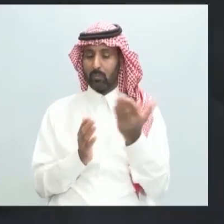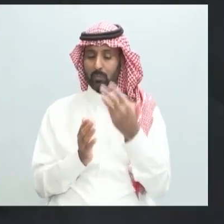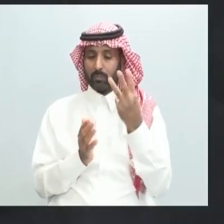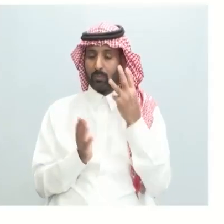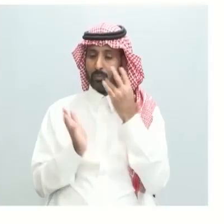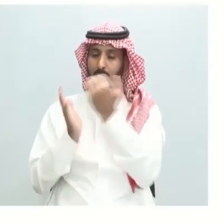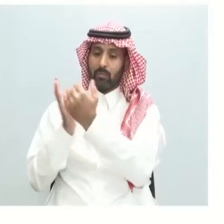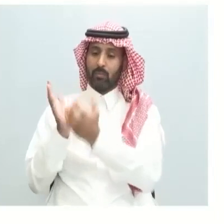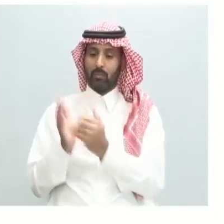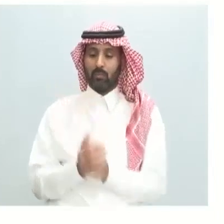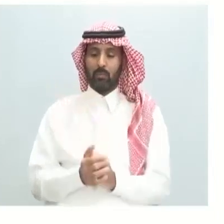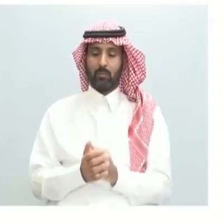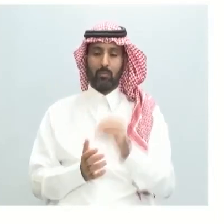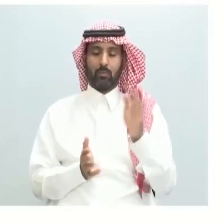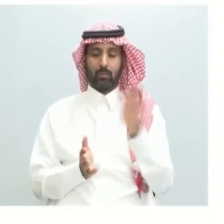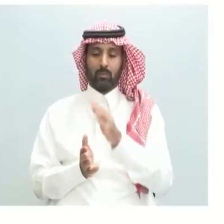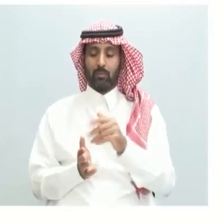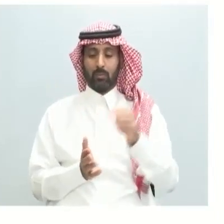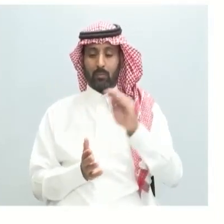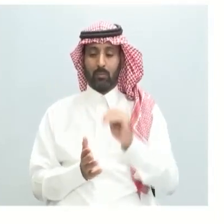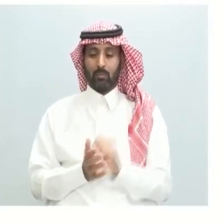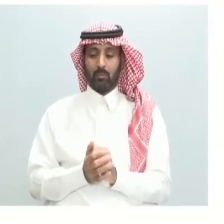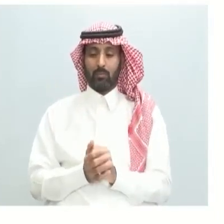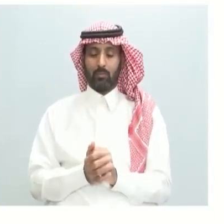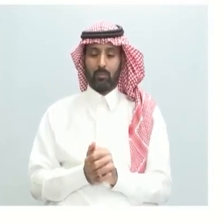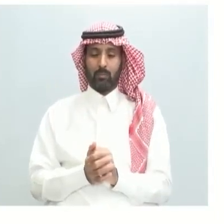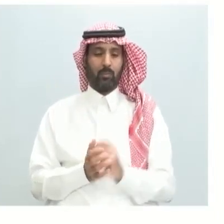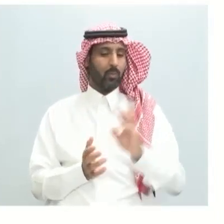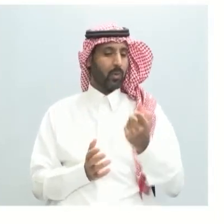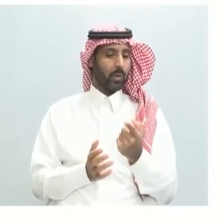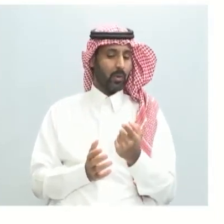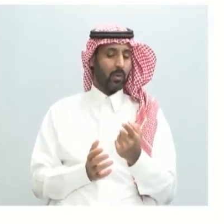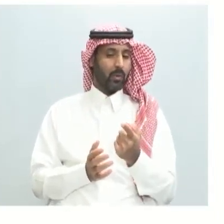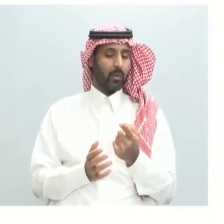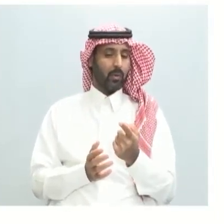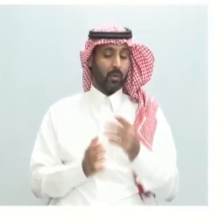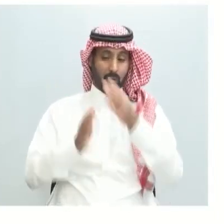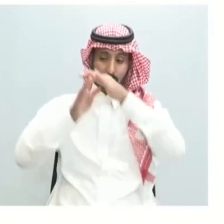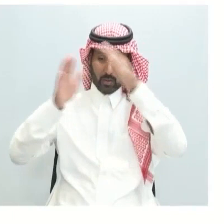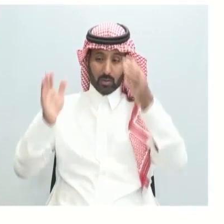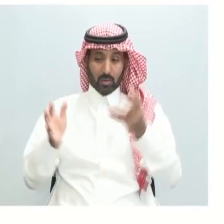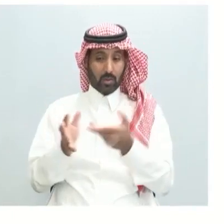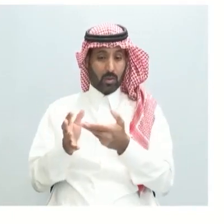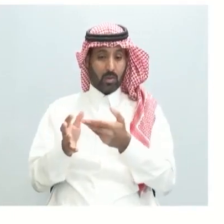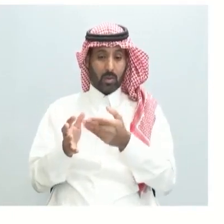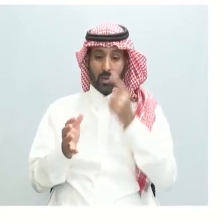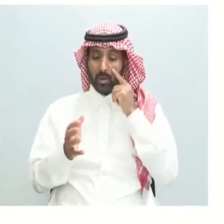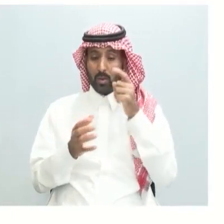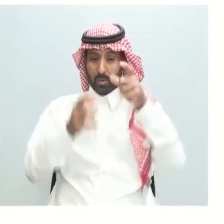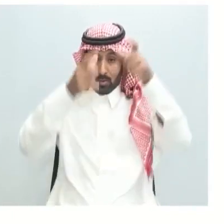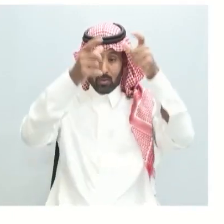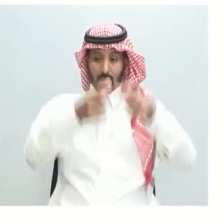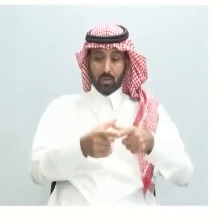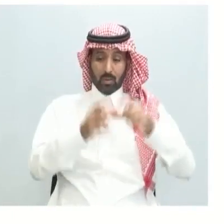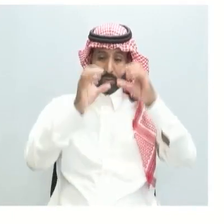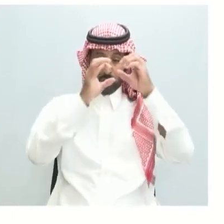three articles, let's answer some of these questions. What is the shape of the minaret of